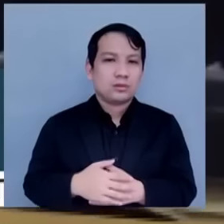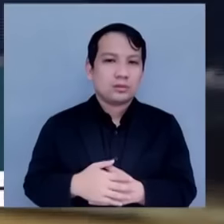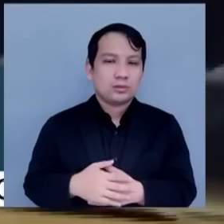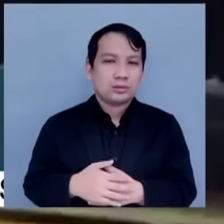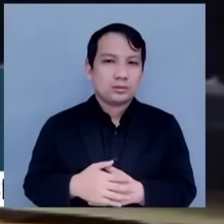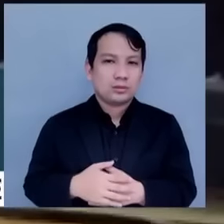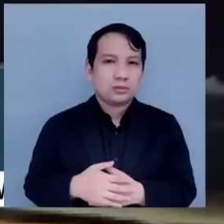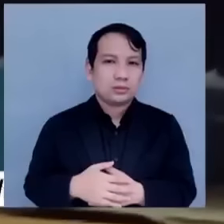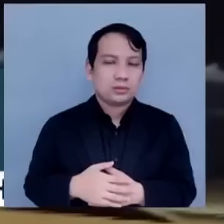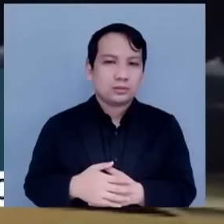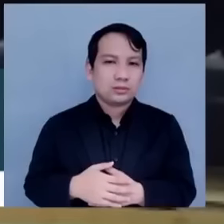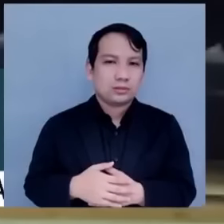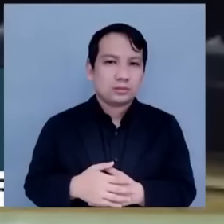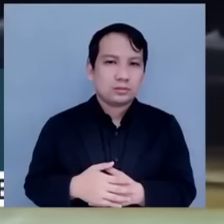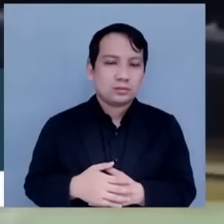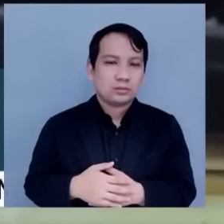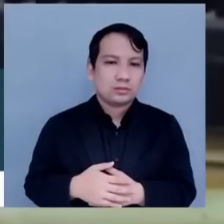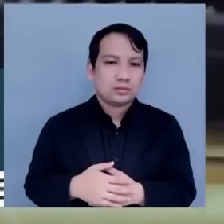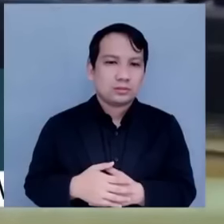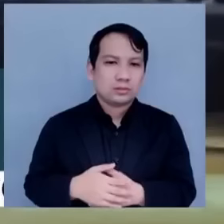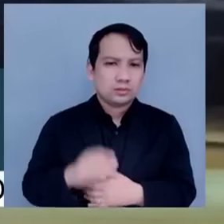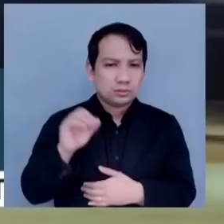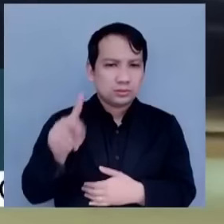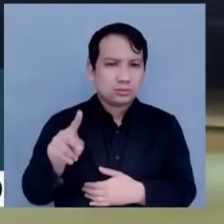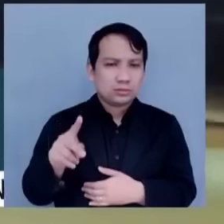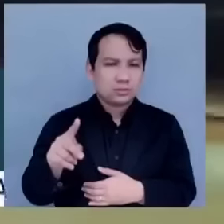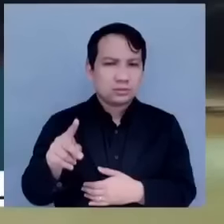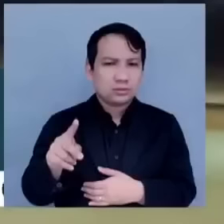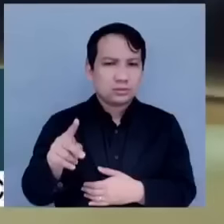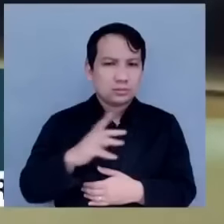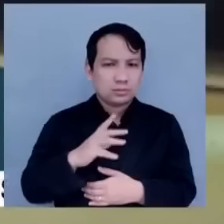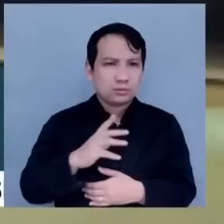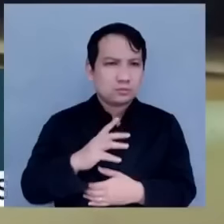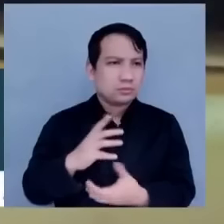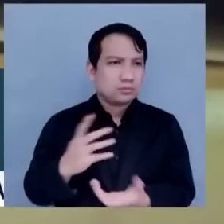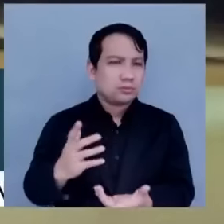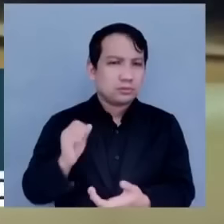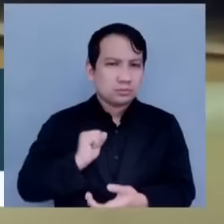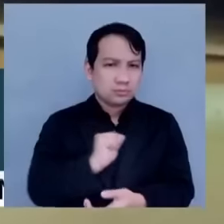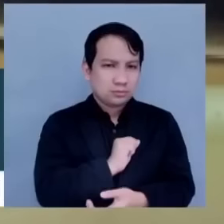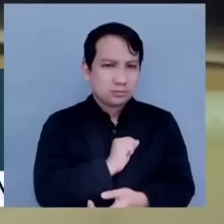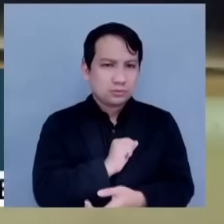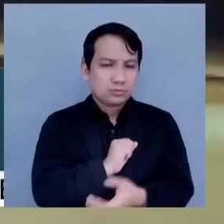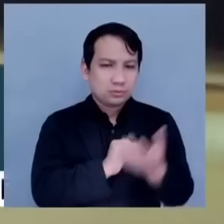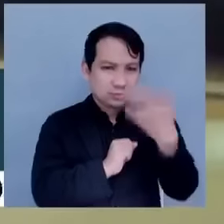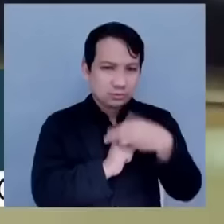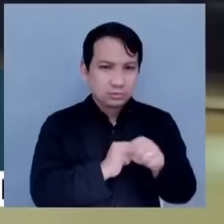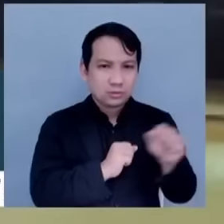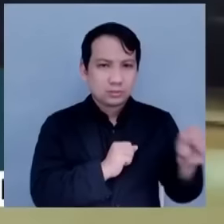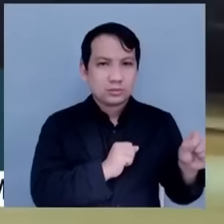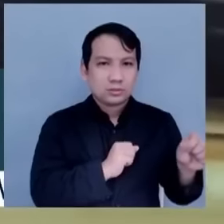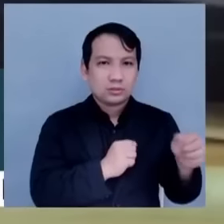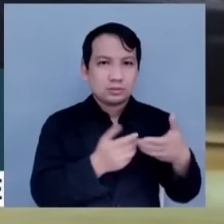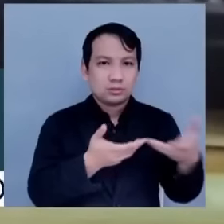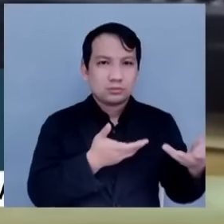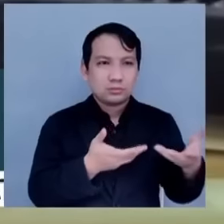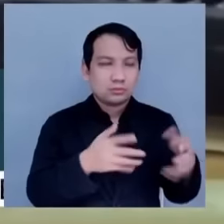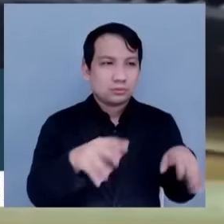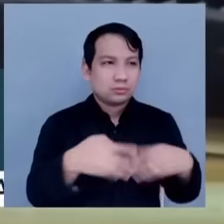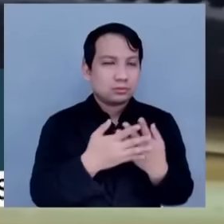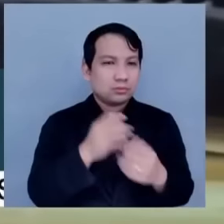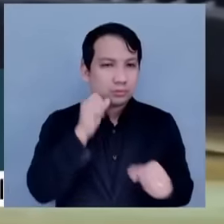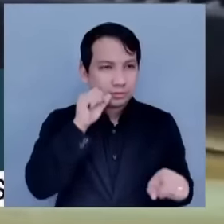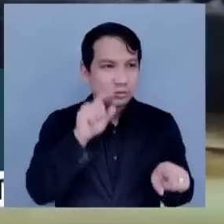Well, Okay sa sa Senate kasi maganda yung detention facility doon, nandun si kapatid niya,